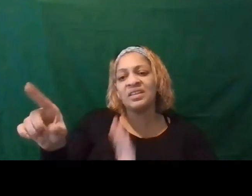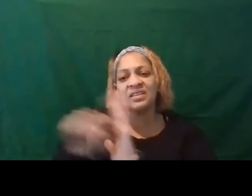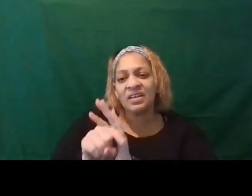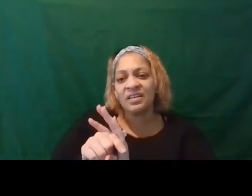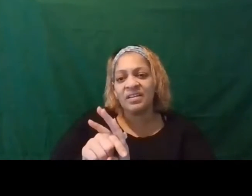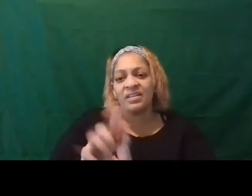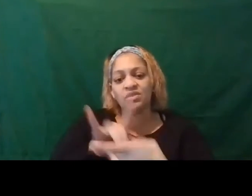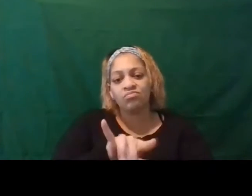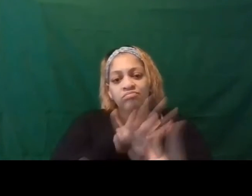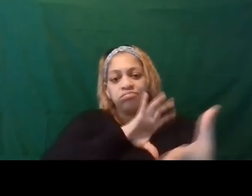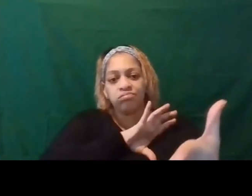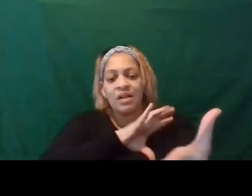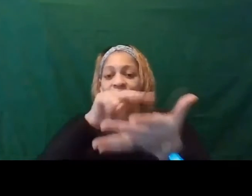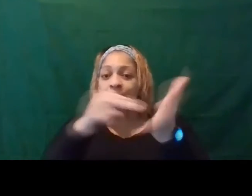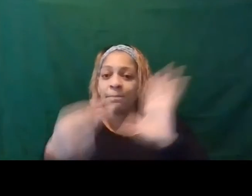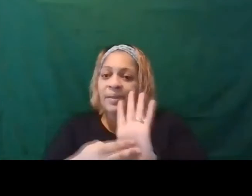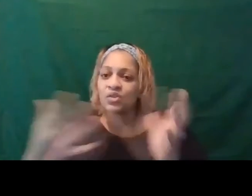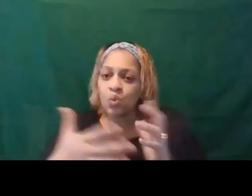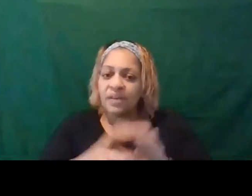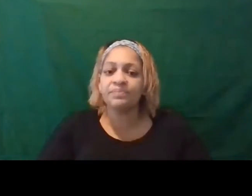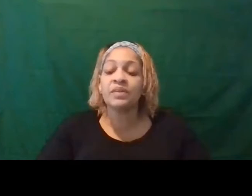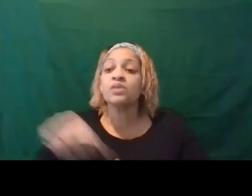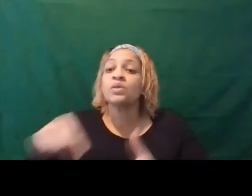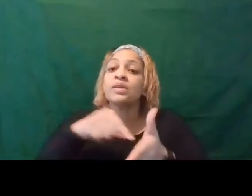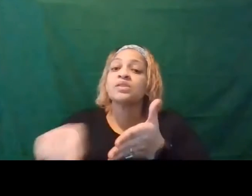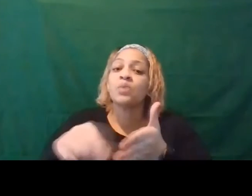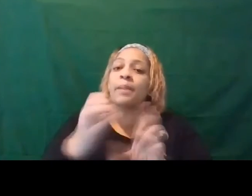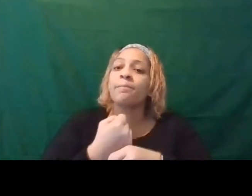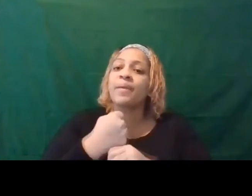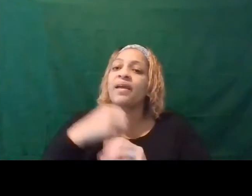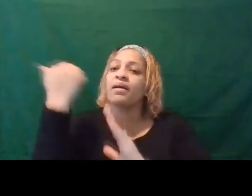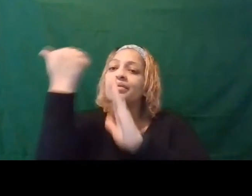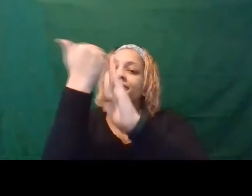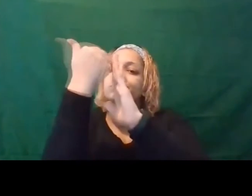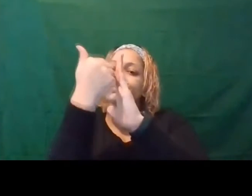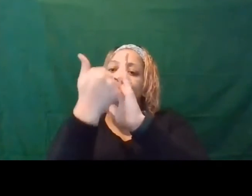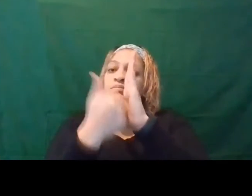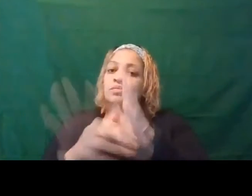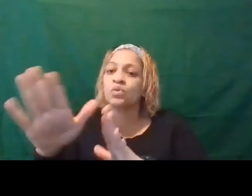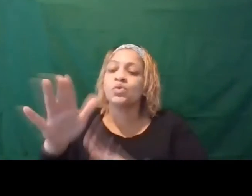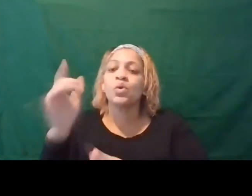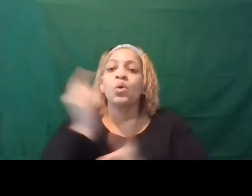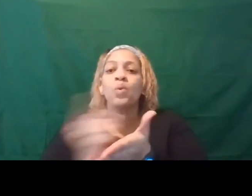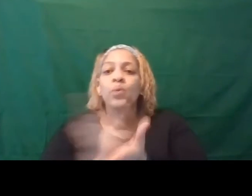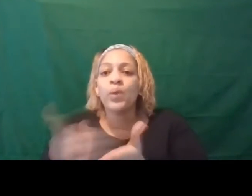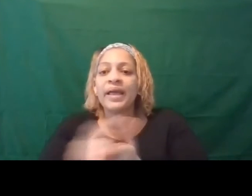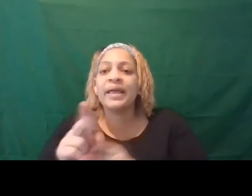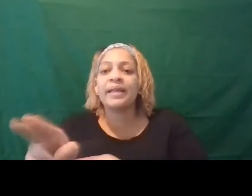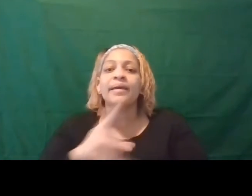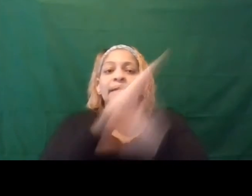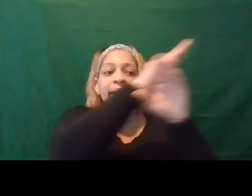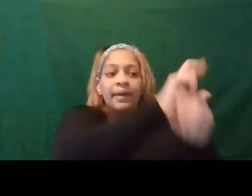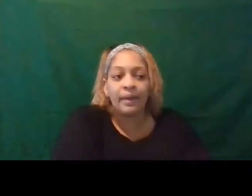does this mean to me? And then this week, make a list of some of your daily or weekly habits, your routines and